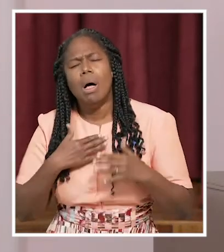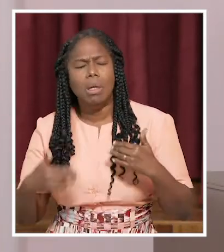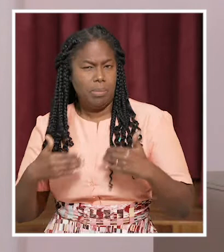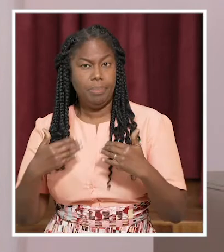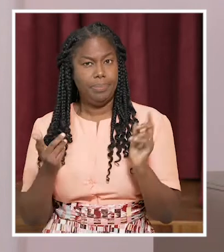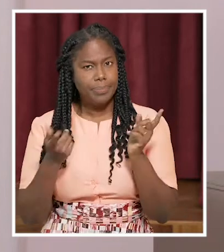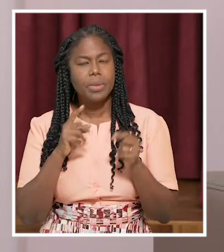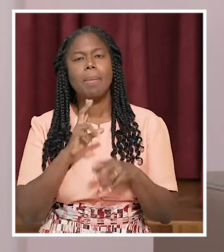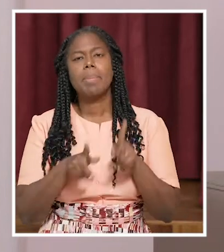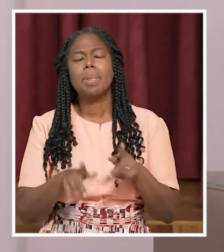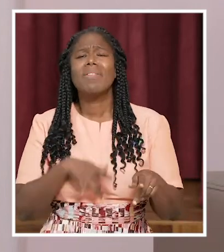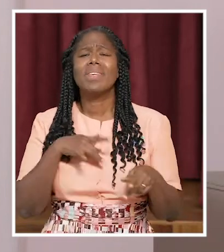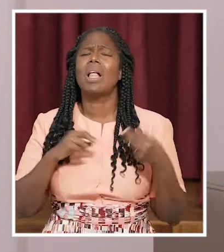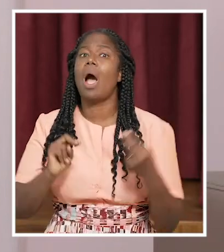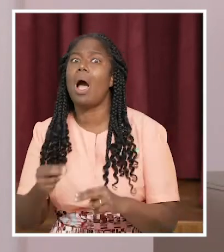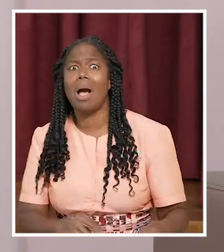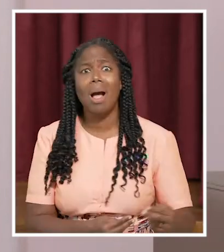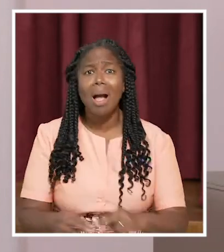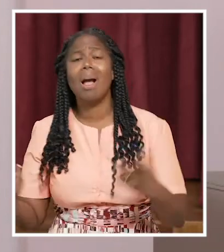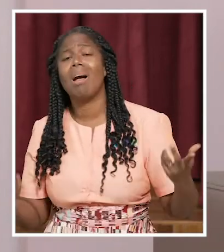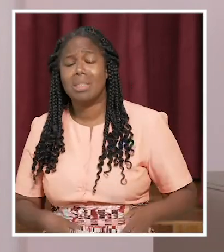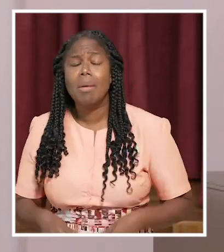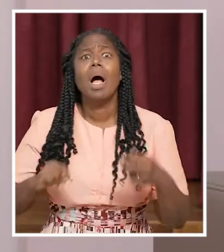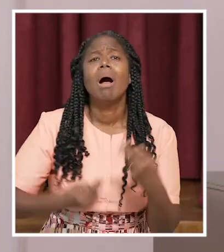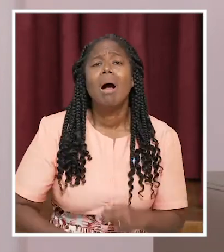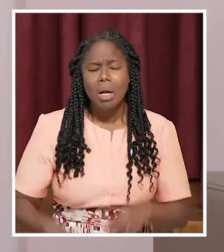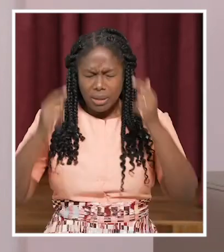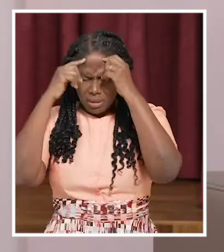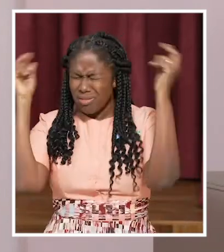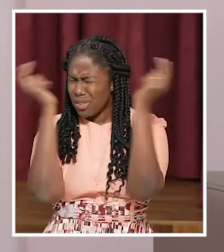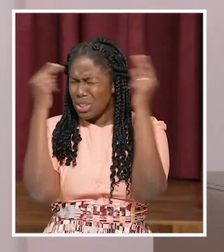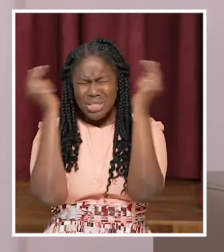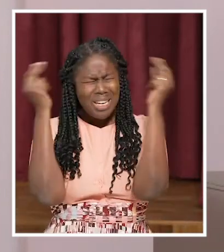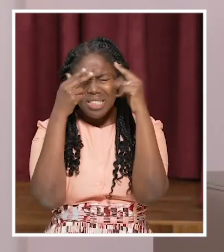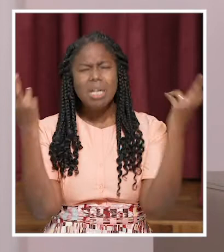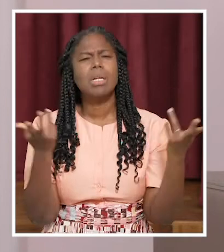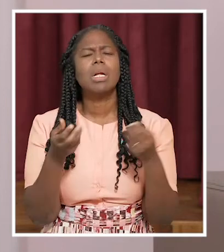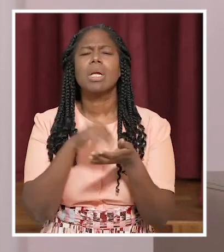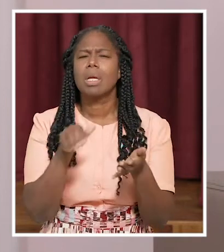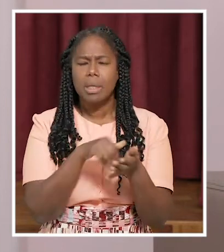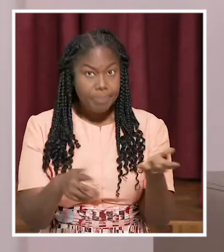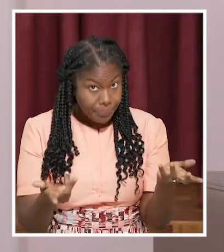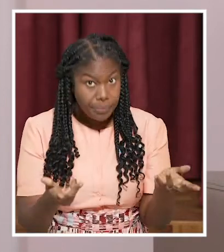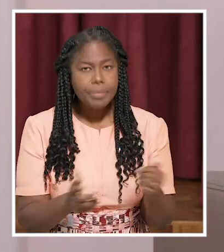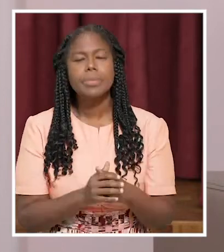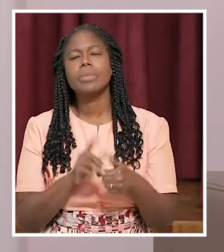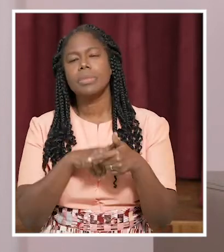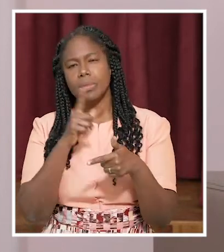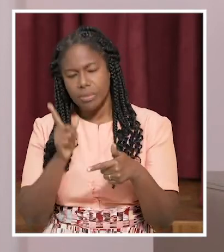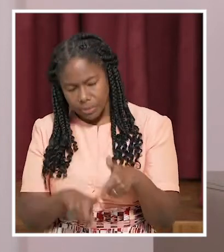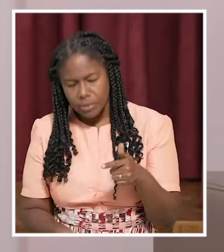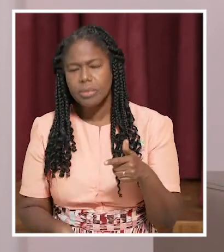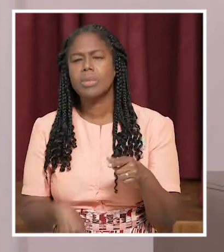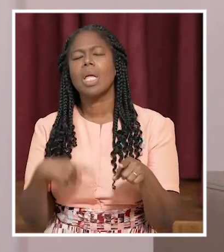feel body pains, in the stomach, headaches, other physical all of this from pains can happen. anxiety.